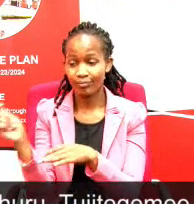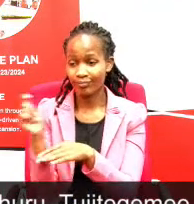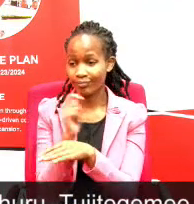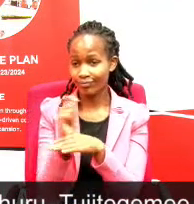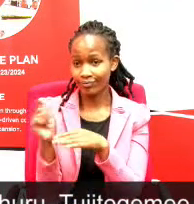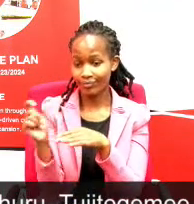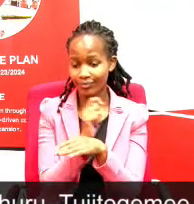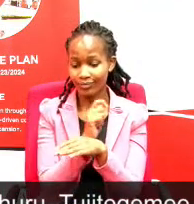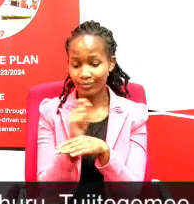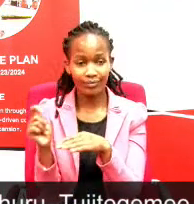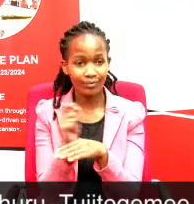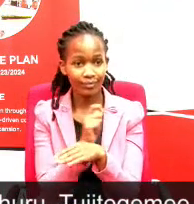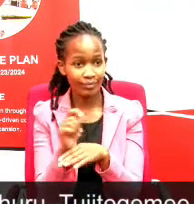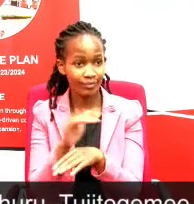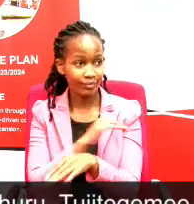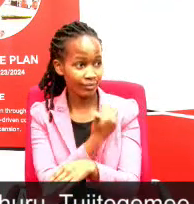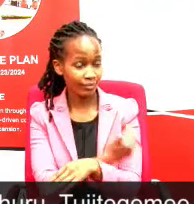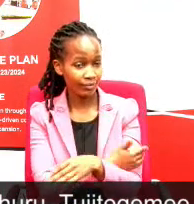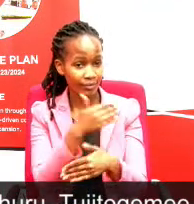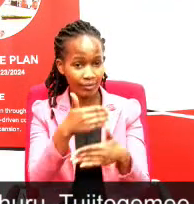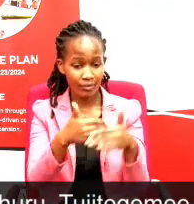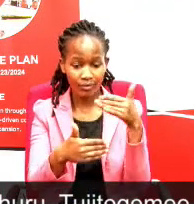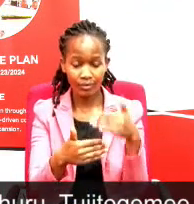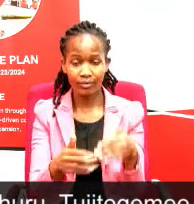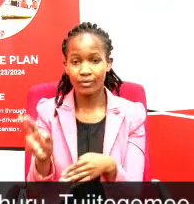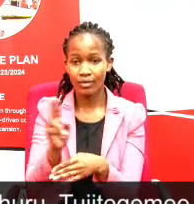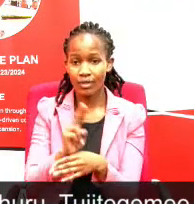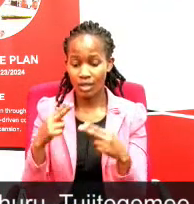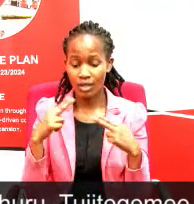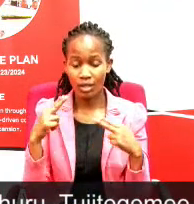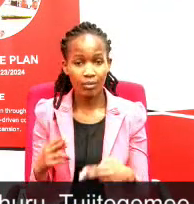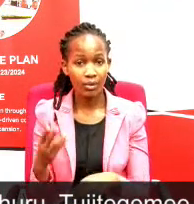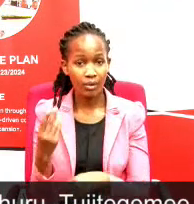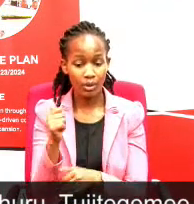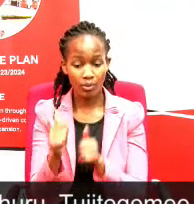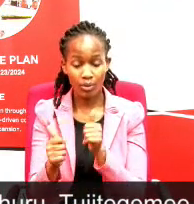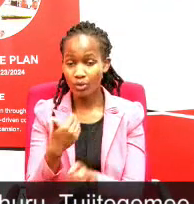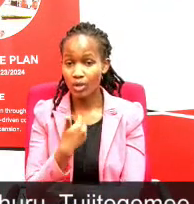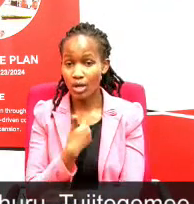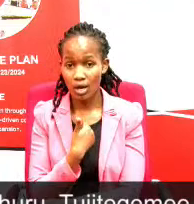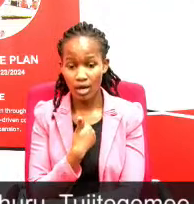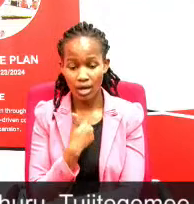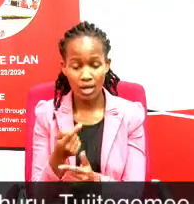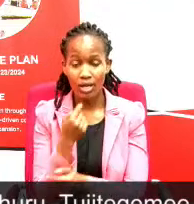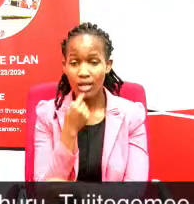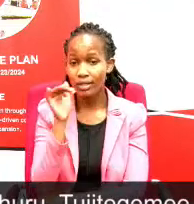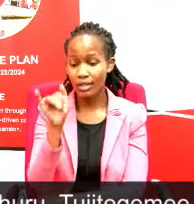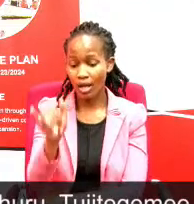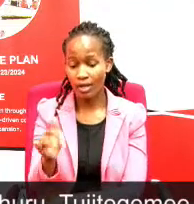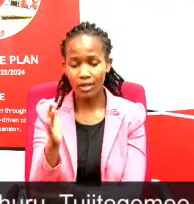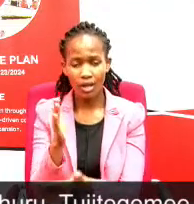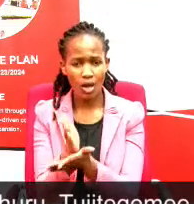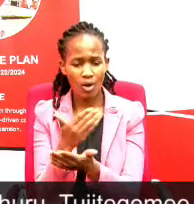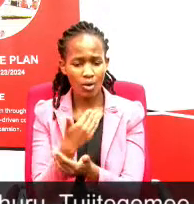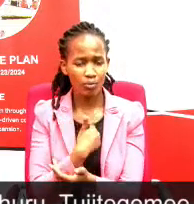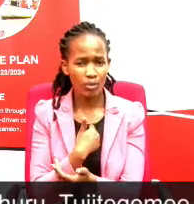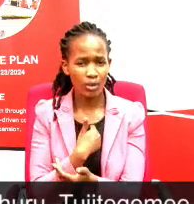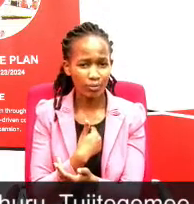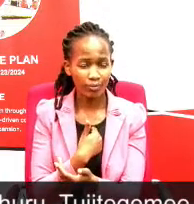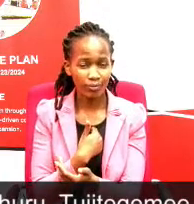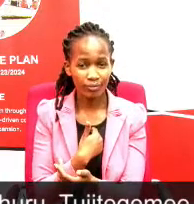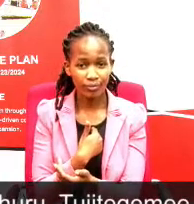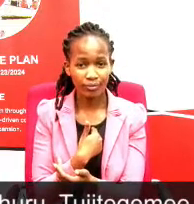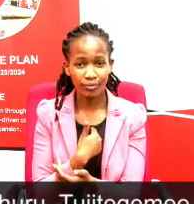training, capacity building, optimizing the human capital that we have. I mentioned that there's a